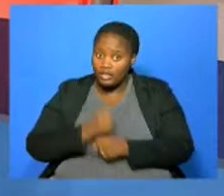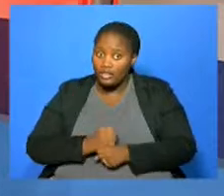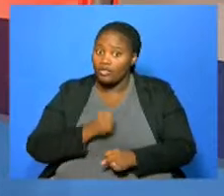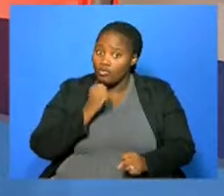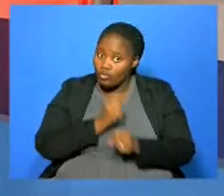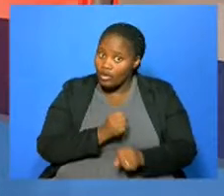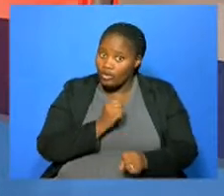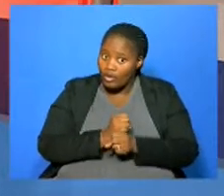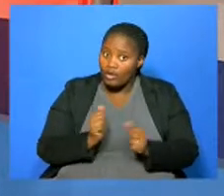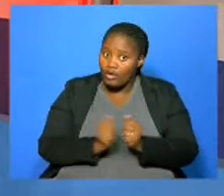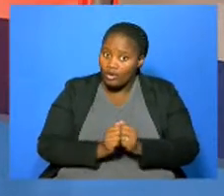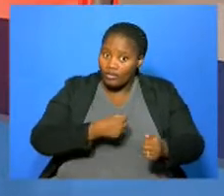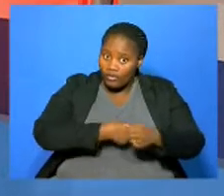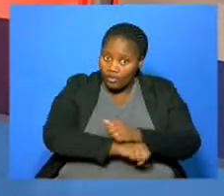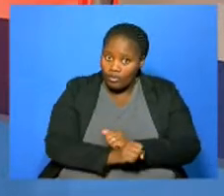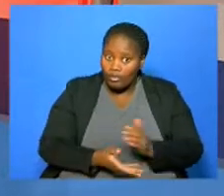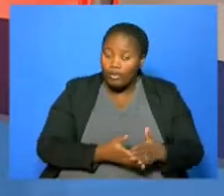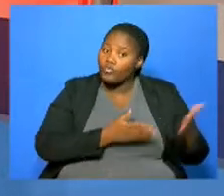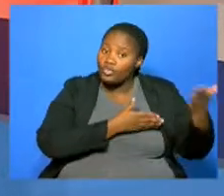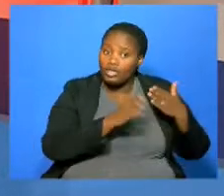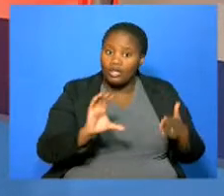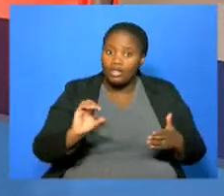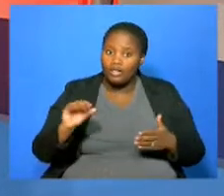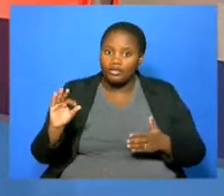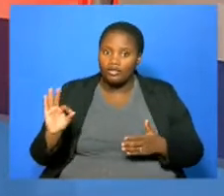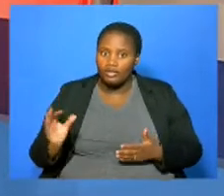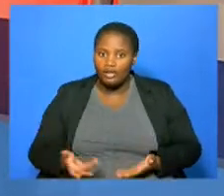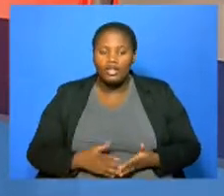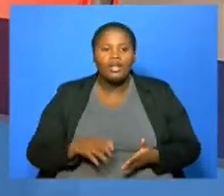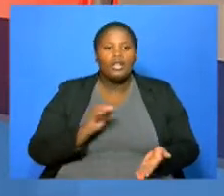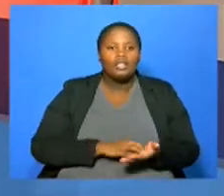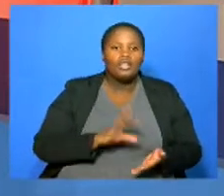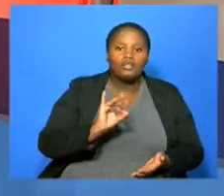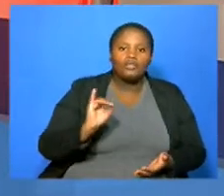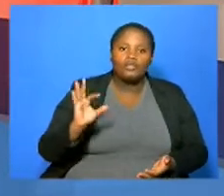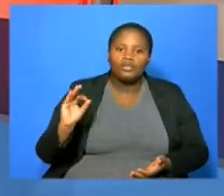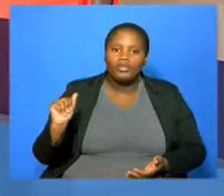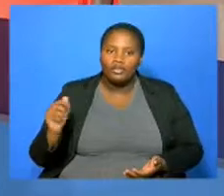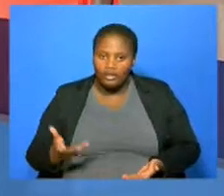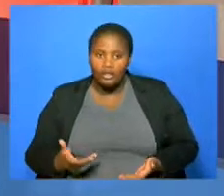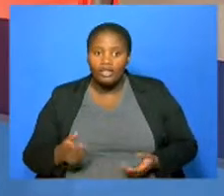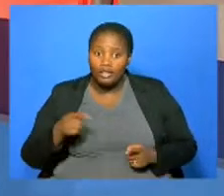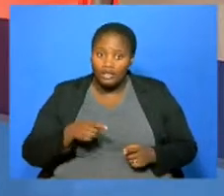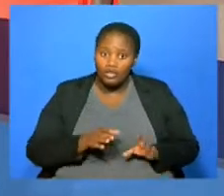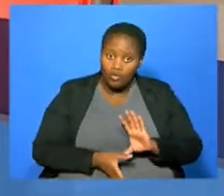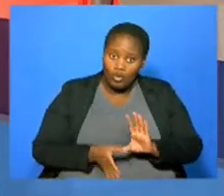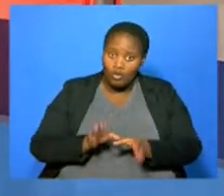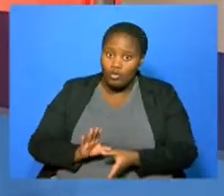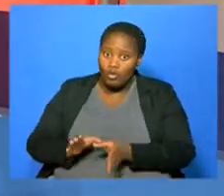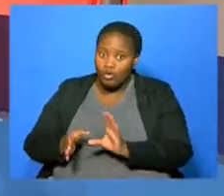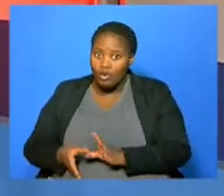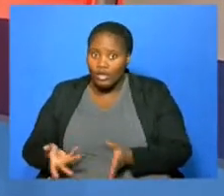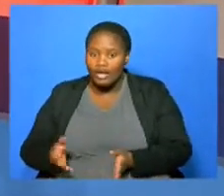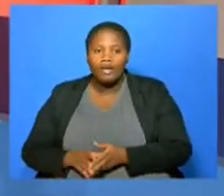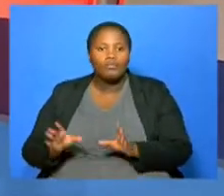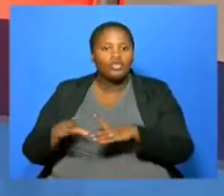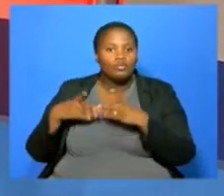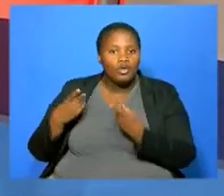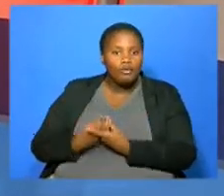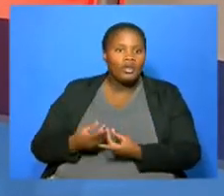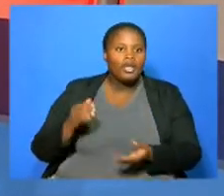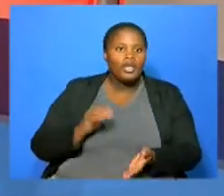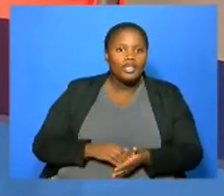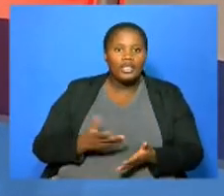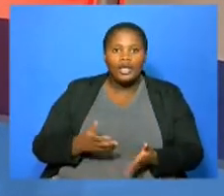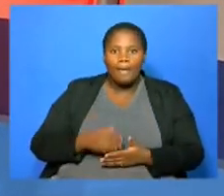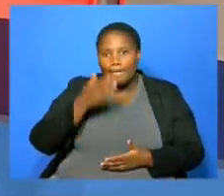in football, having served at CAF and FIFA. Mm. He is actually a walking institution, a living legend. Oh,